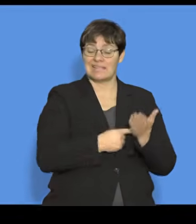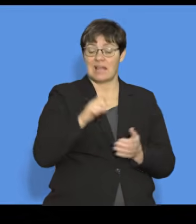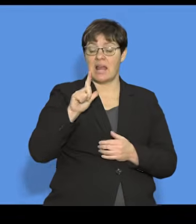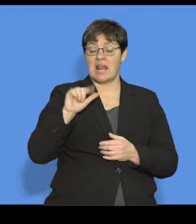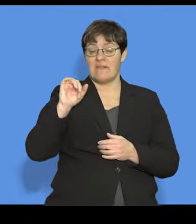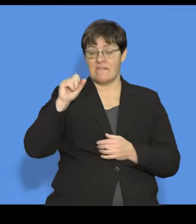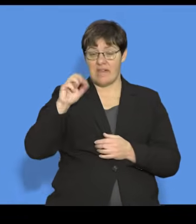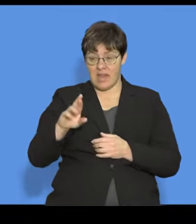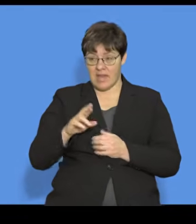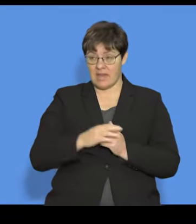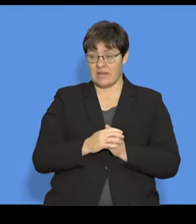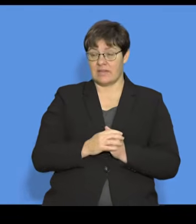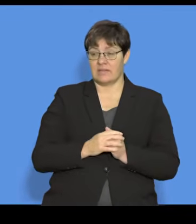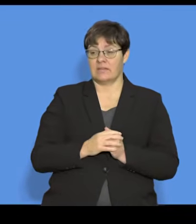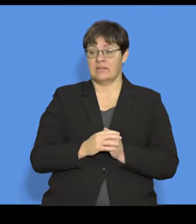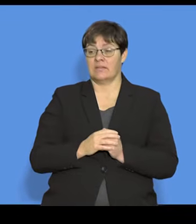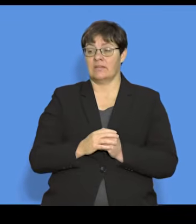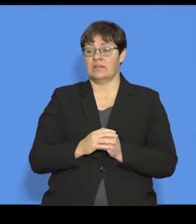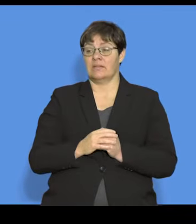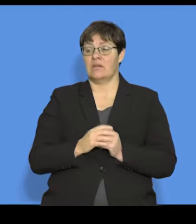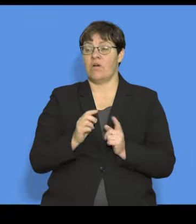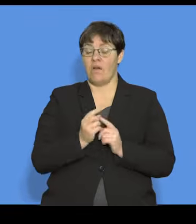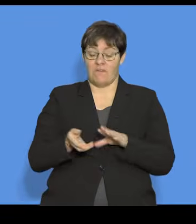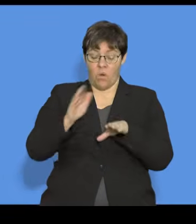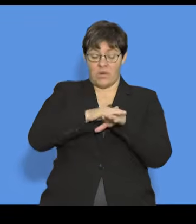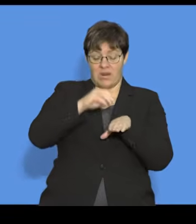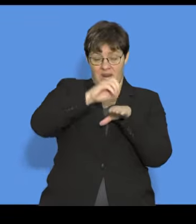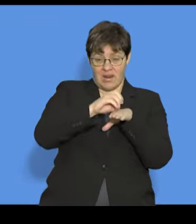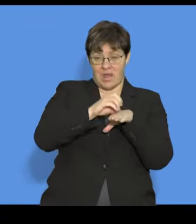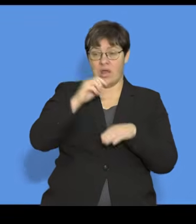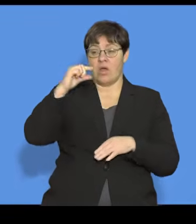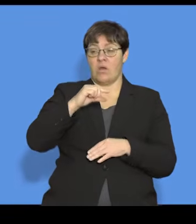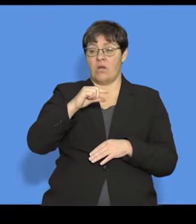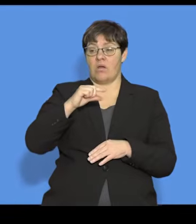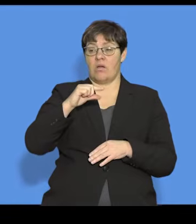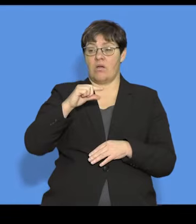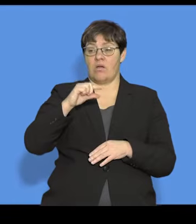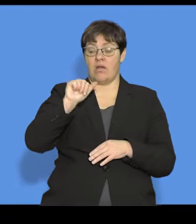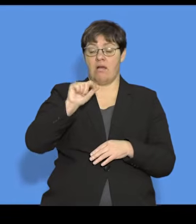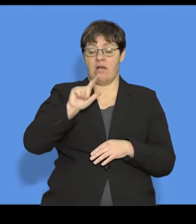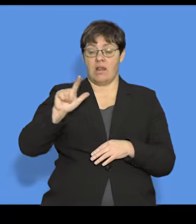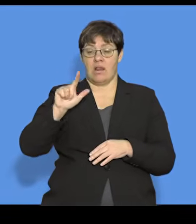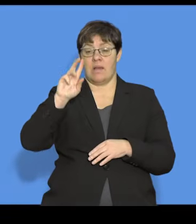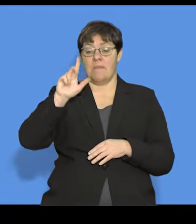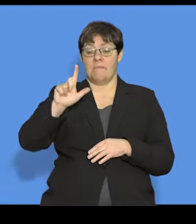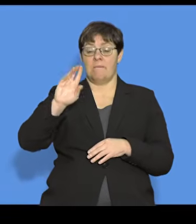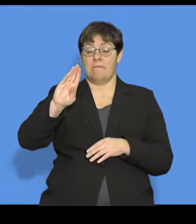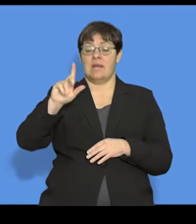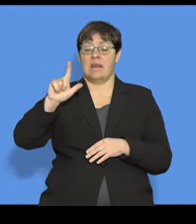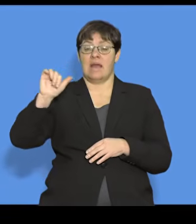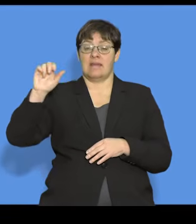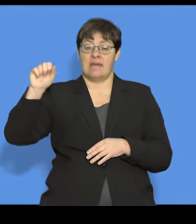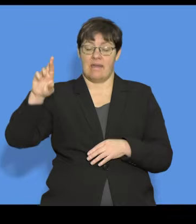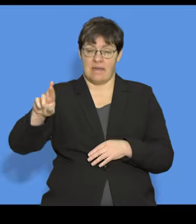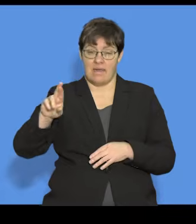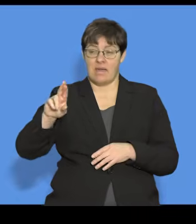about the liver, which is this triangular shaped structure, which has on it the gallbladder. I know it's a bit difficult for you to see in red, but